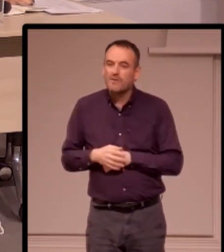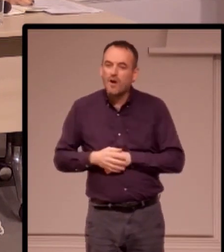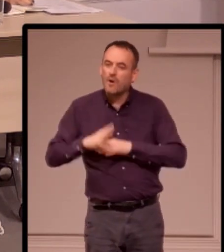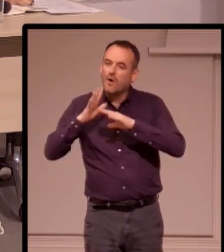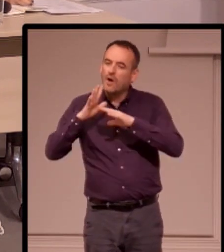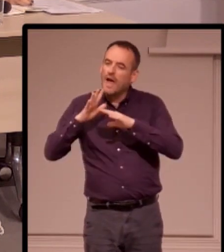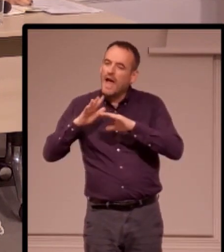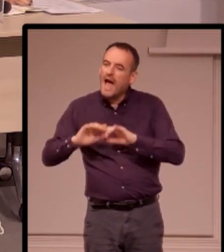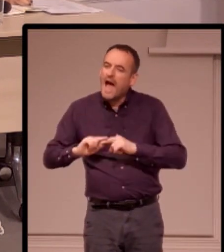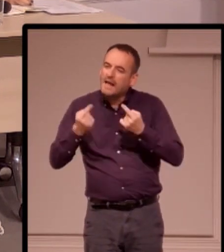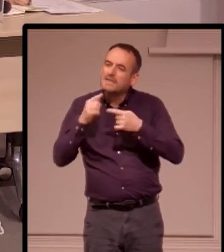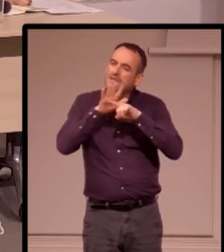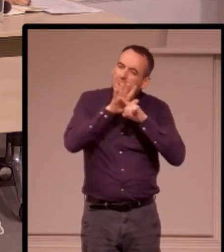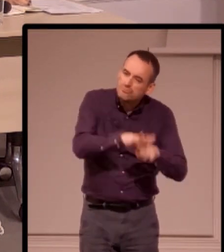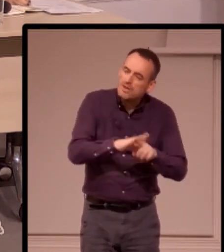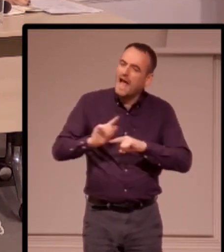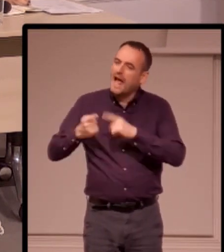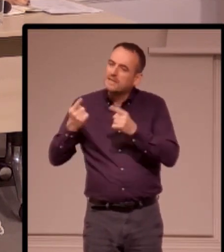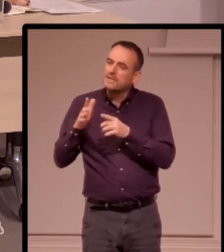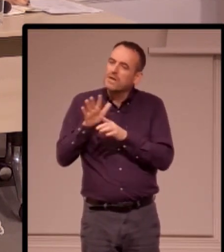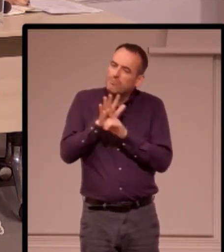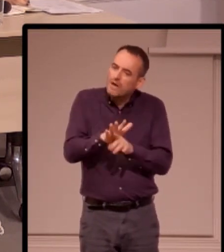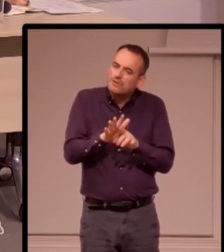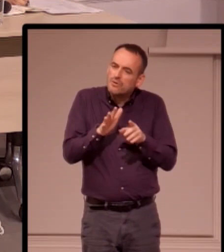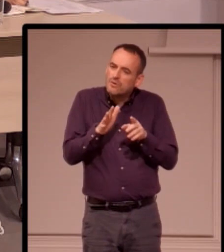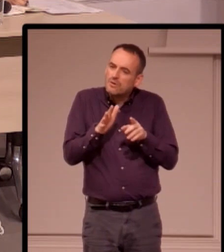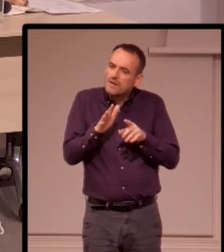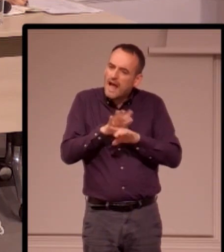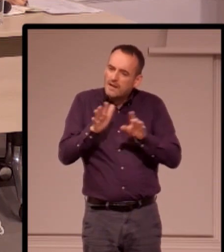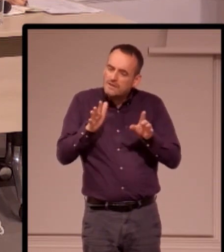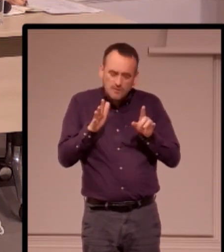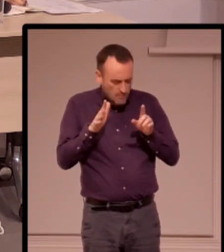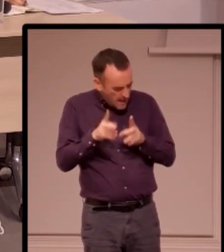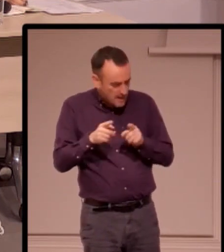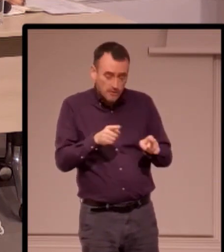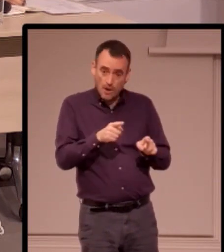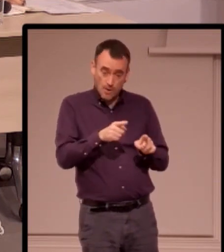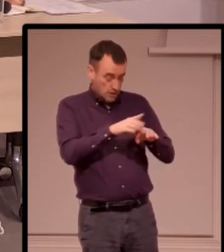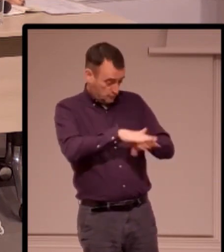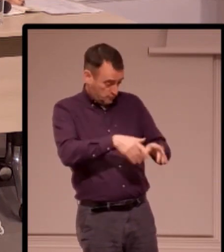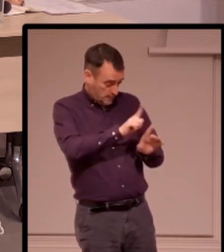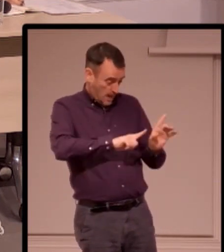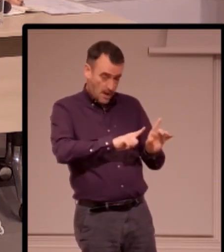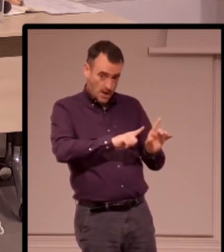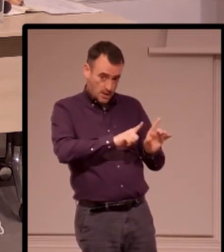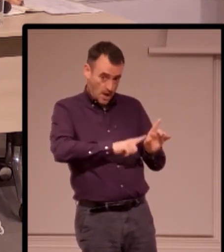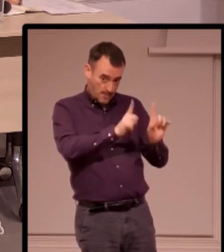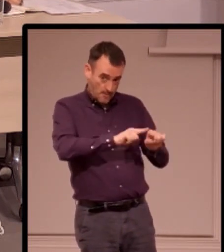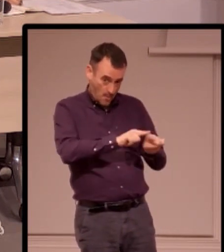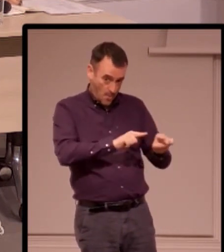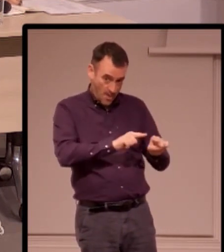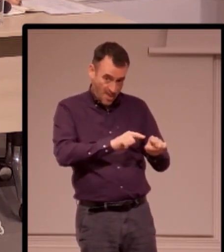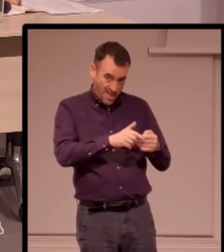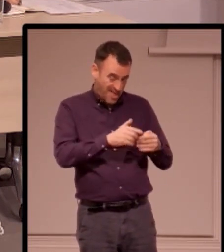inbuilt in the way that we set up our programmes. And I think that one of the reasons why children and young people are excluded is because of adult